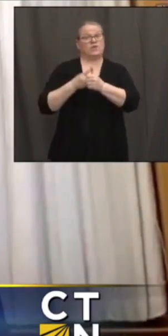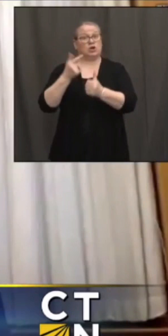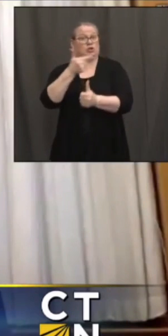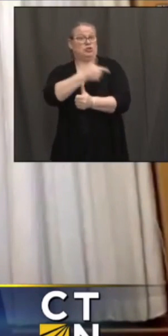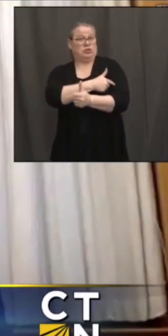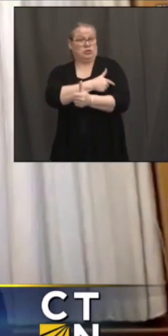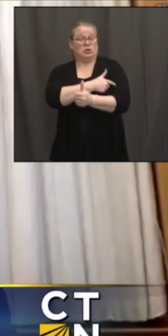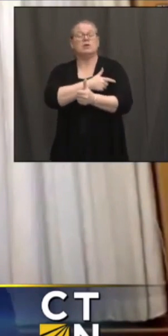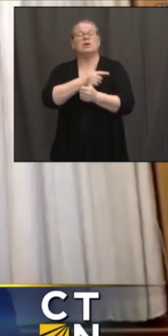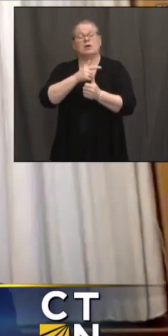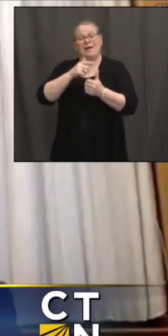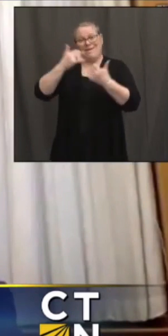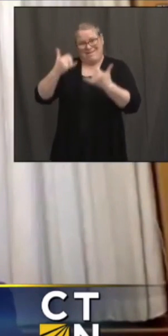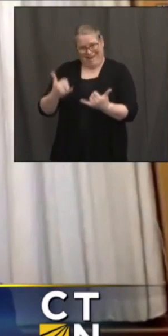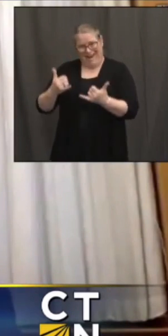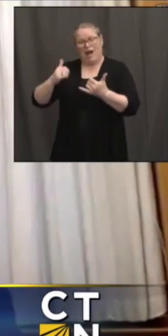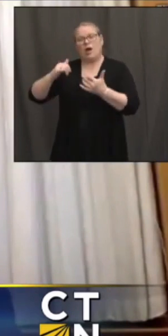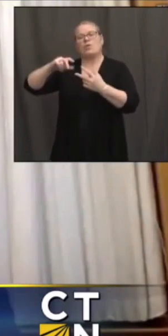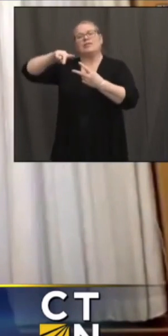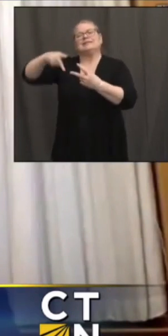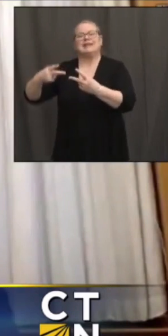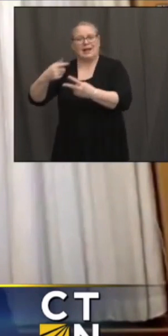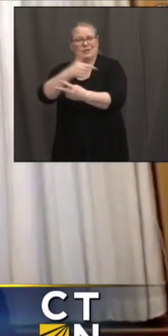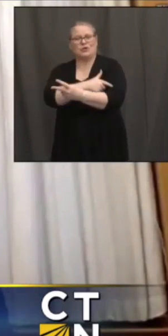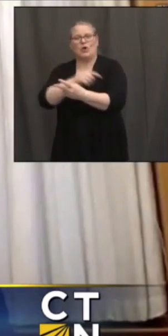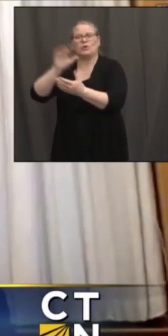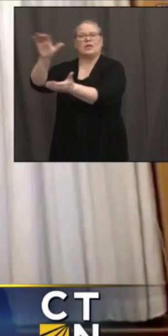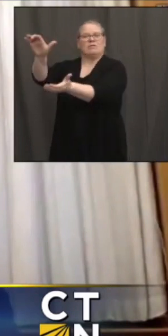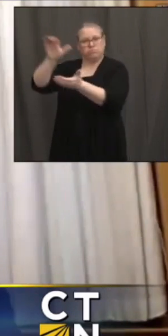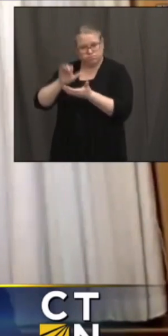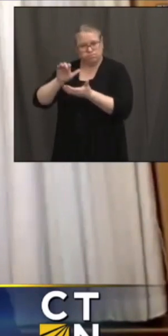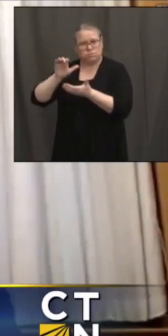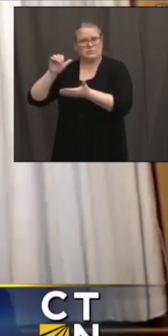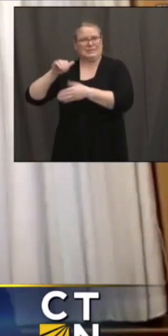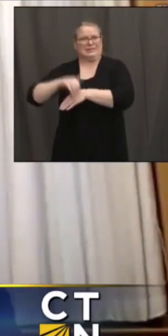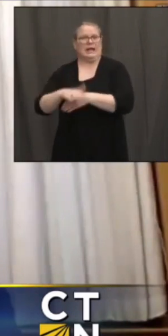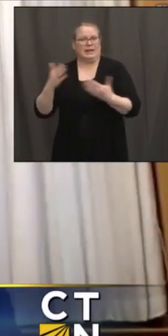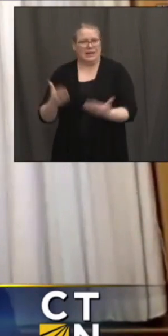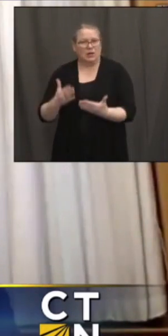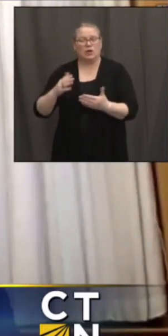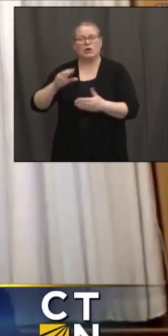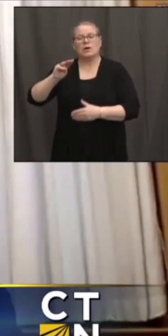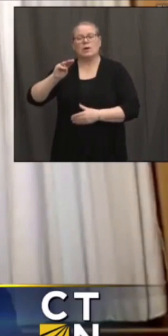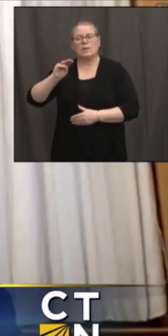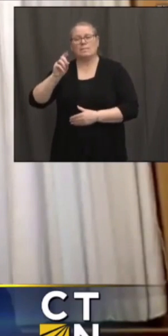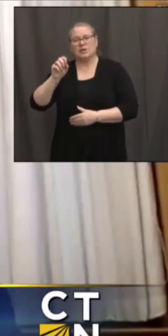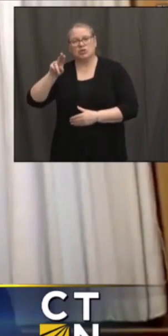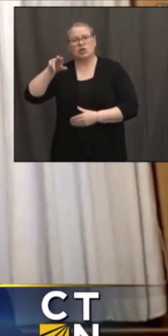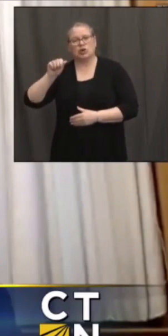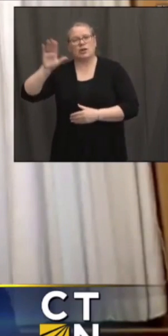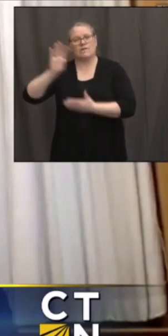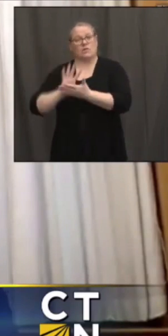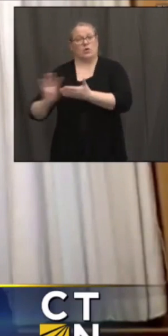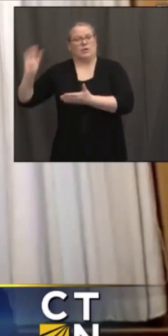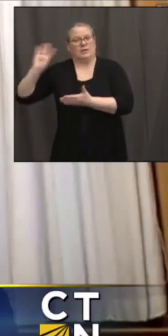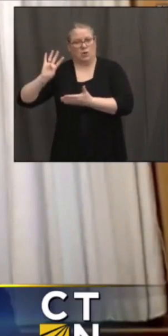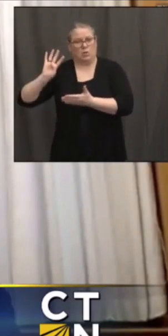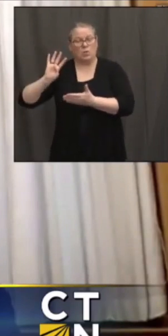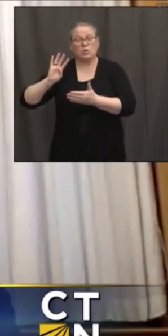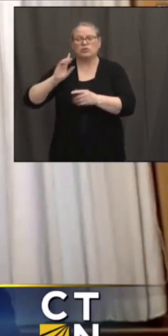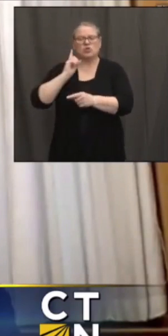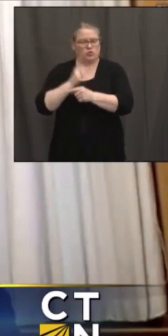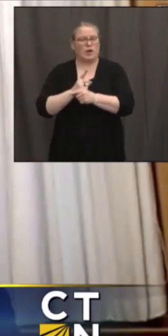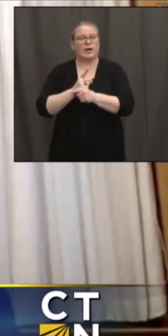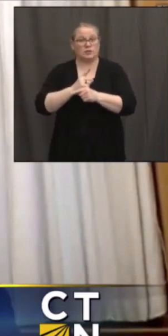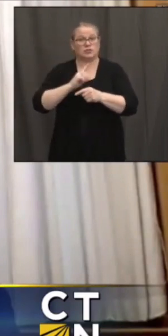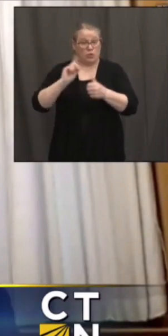the prescribed period in between first and second doses. So that's exactly right. Those have been getting